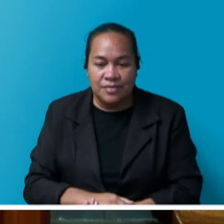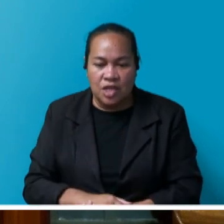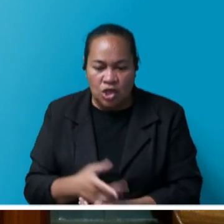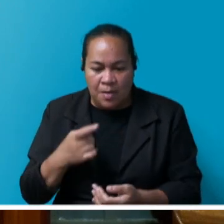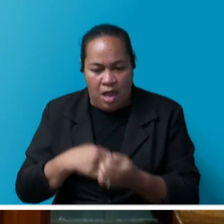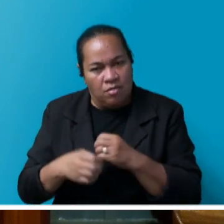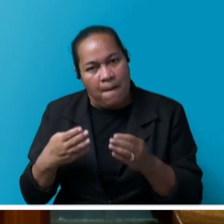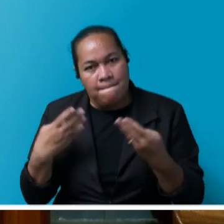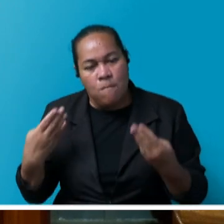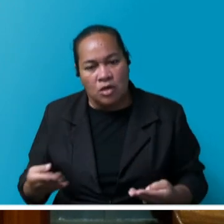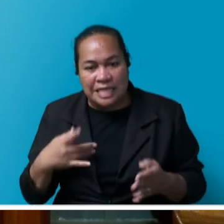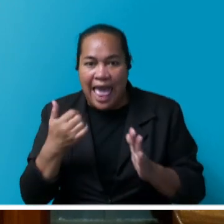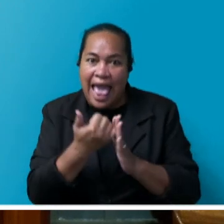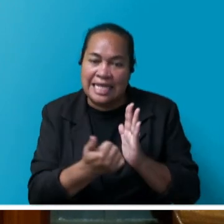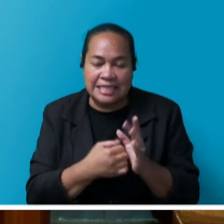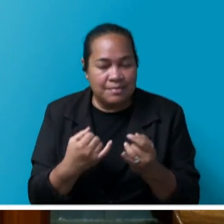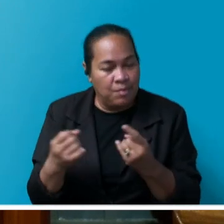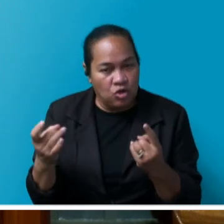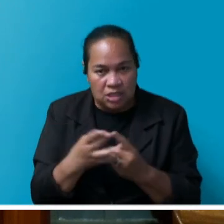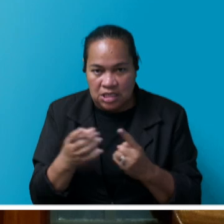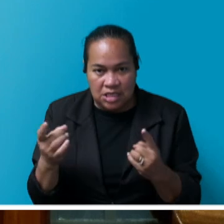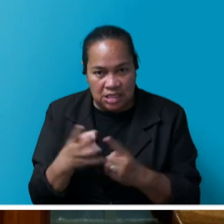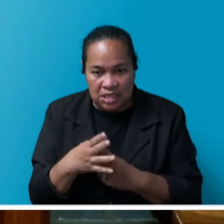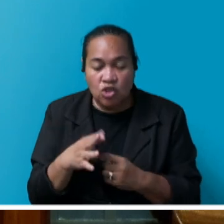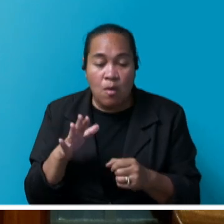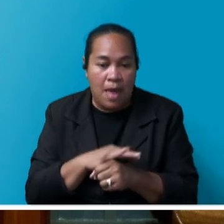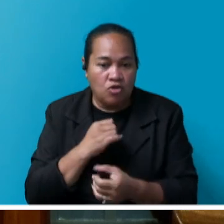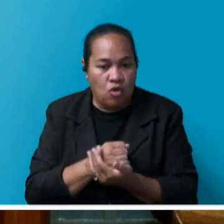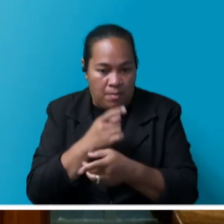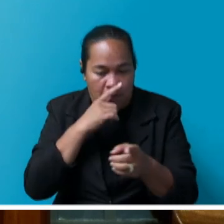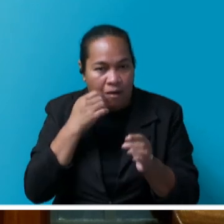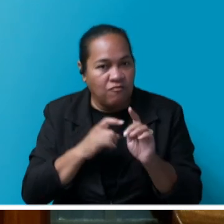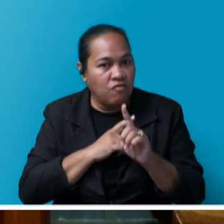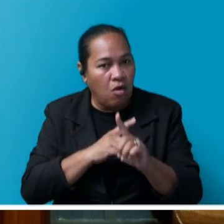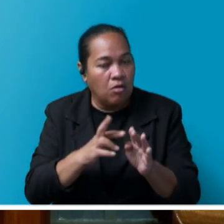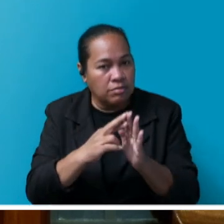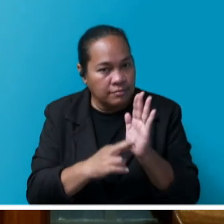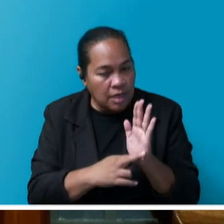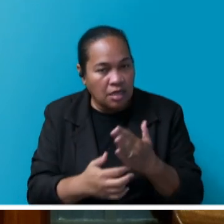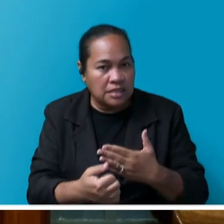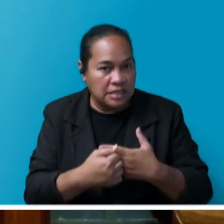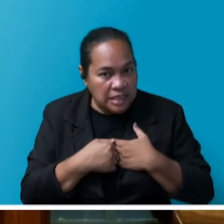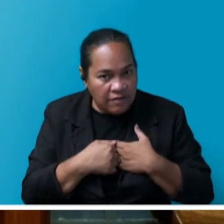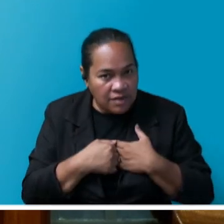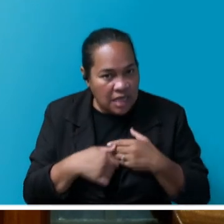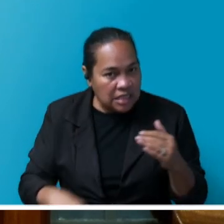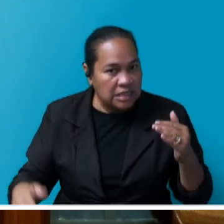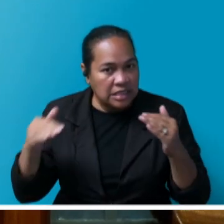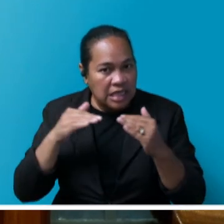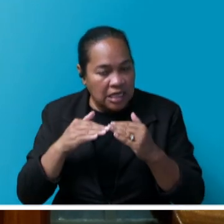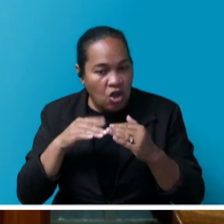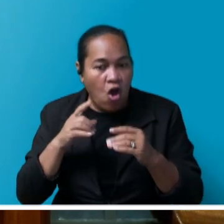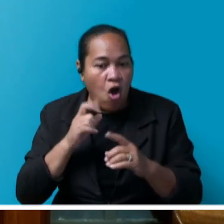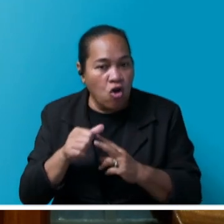of the Civil Aviation Act is a critical step in ensuring compliance with international safety standards, enhancing industry competitiveness, and attracting